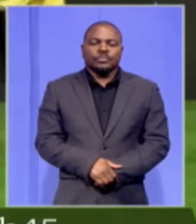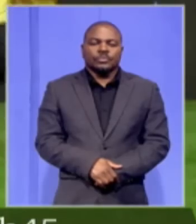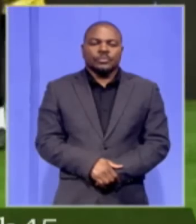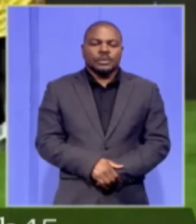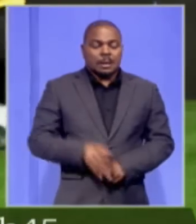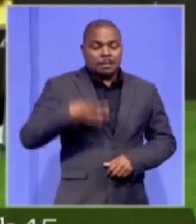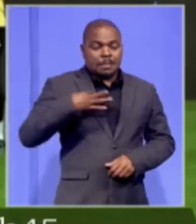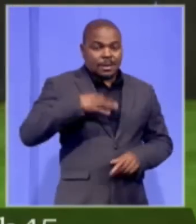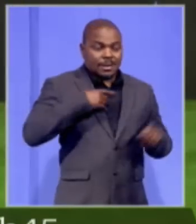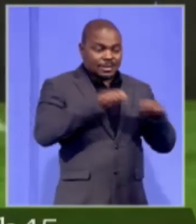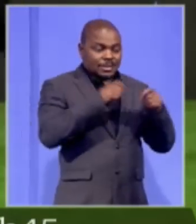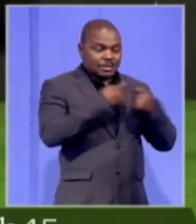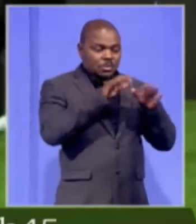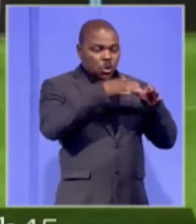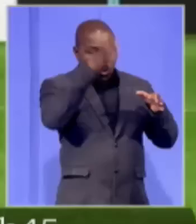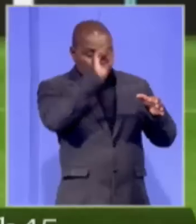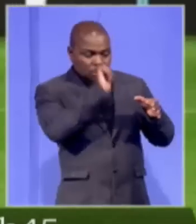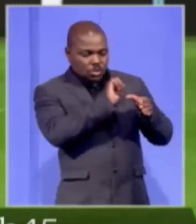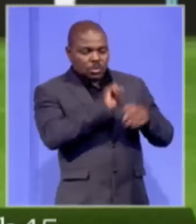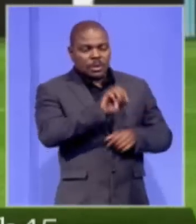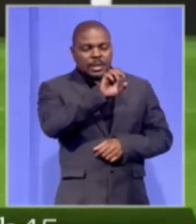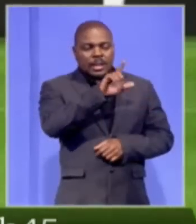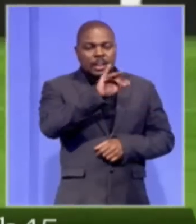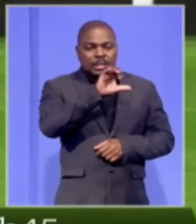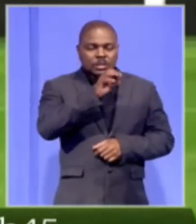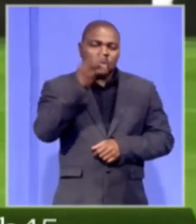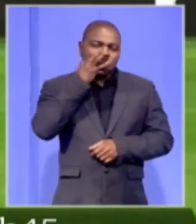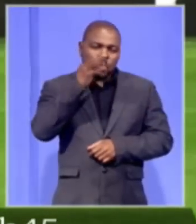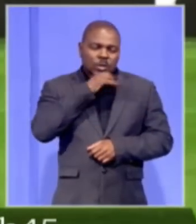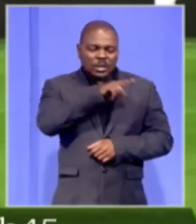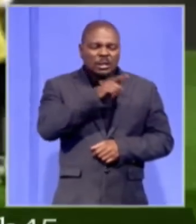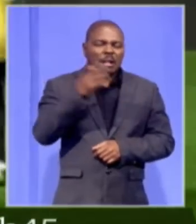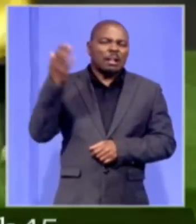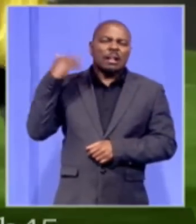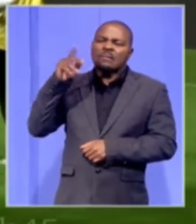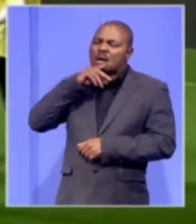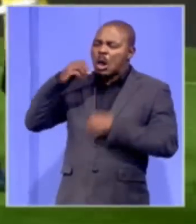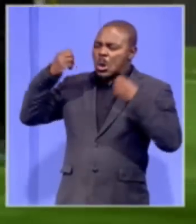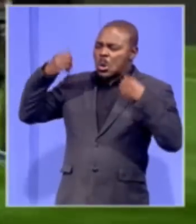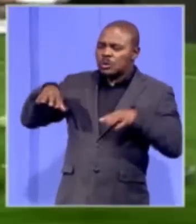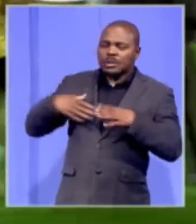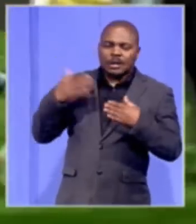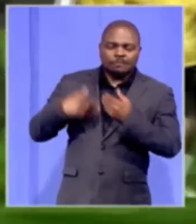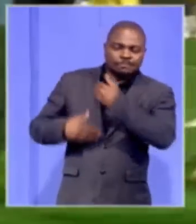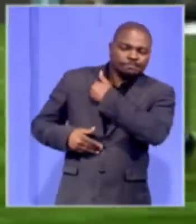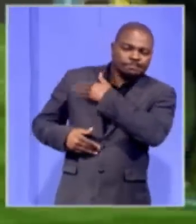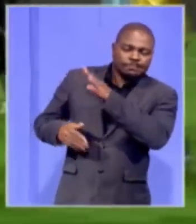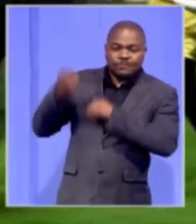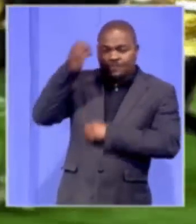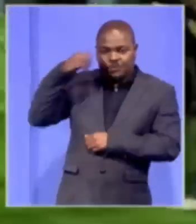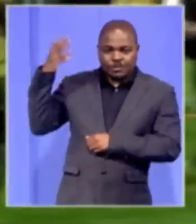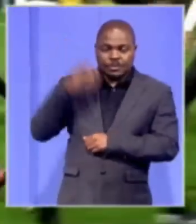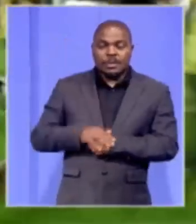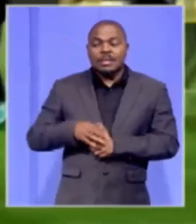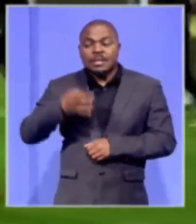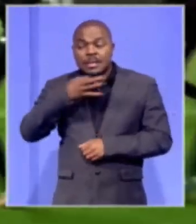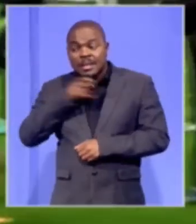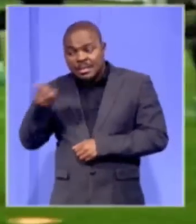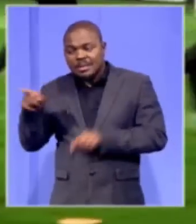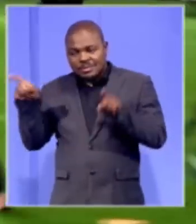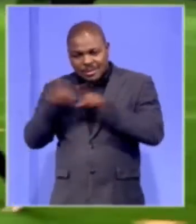Mokwetlisi wa banyana Desiree Ellis o re sehlopha sa hae se lebale ka tahlehelo ya ka Labohlano le fetileng. England le yona e kena